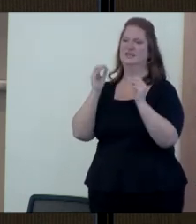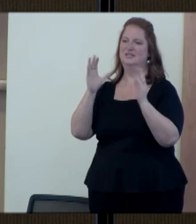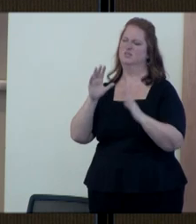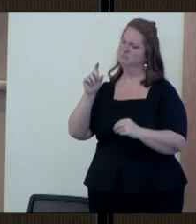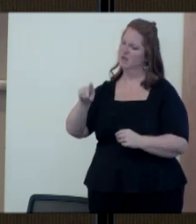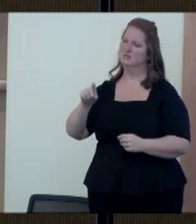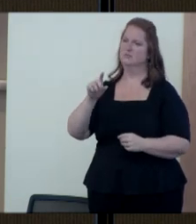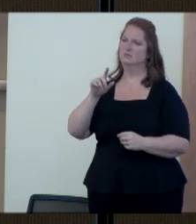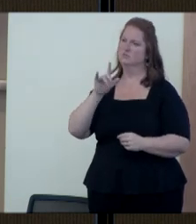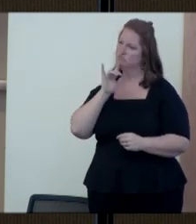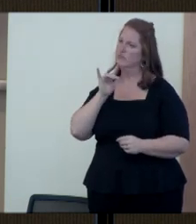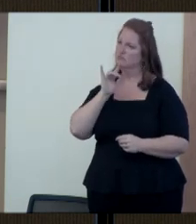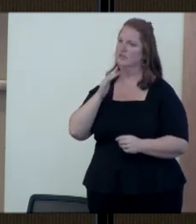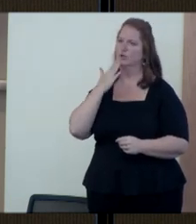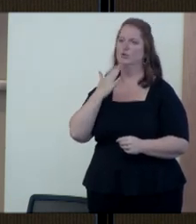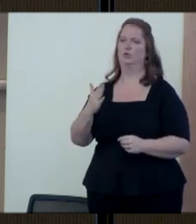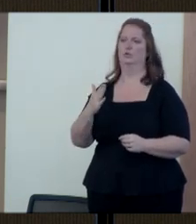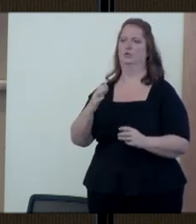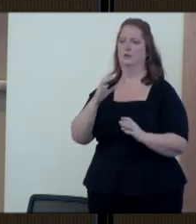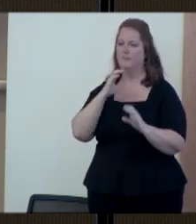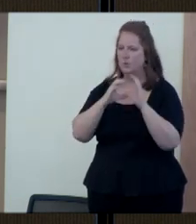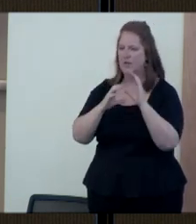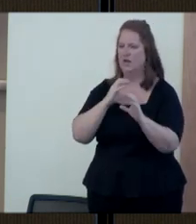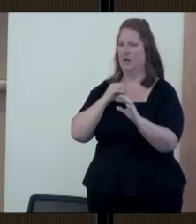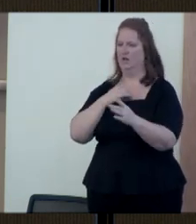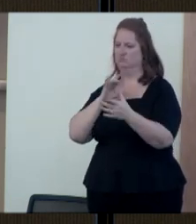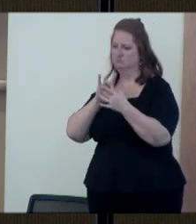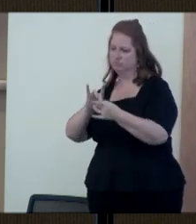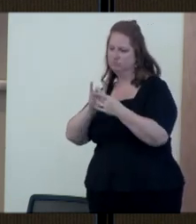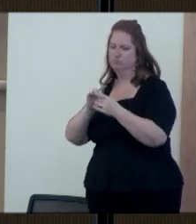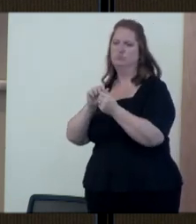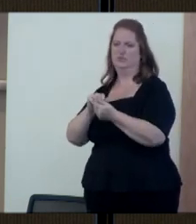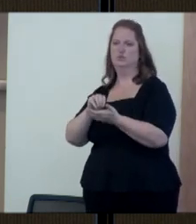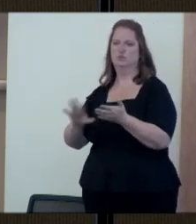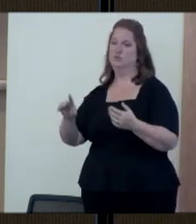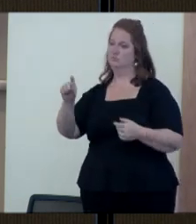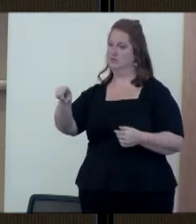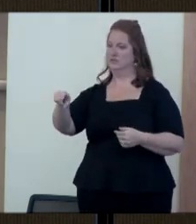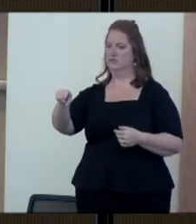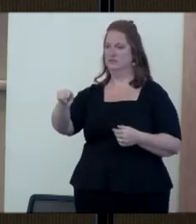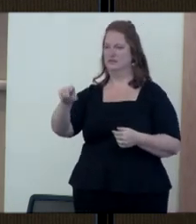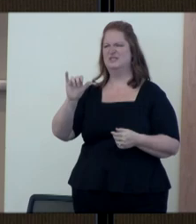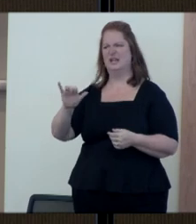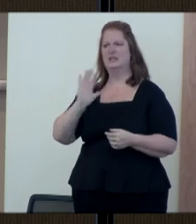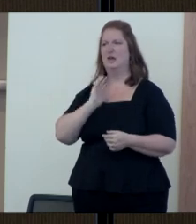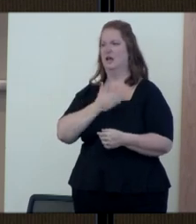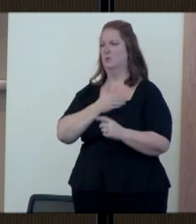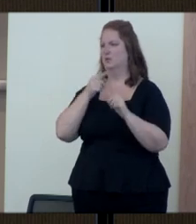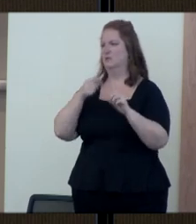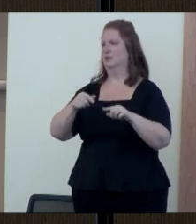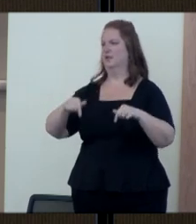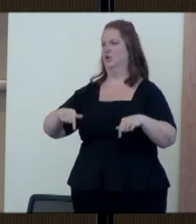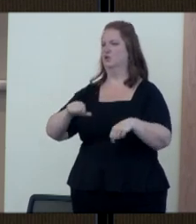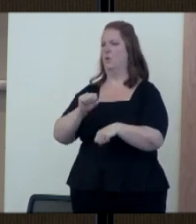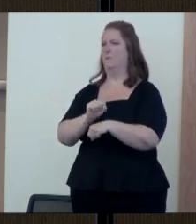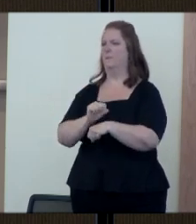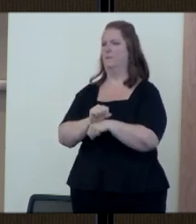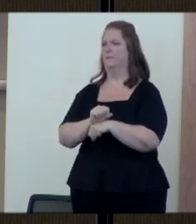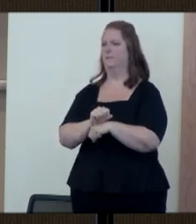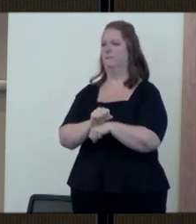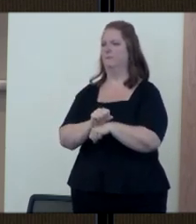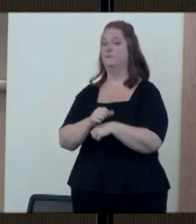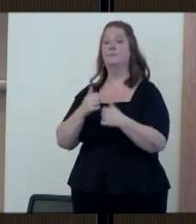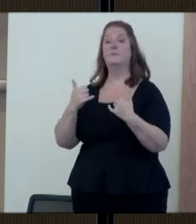to be really good at communicating and connecting with students. That's why we're here. That's why this